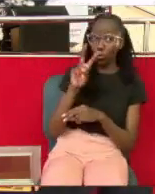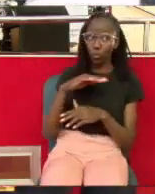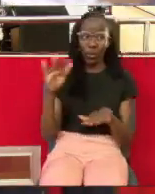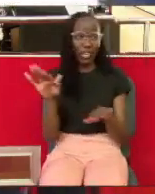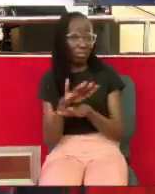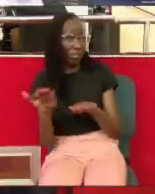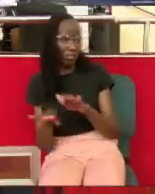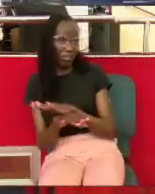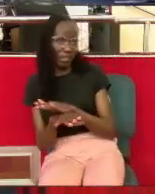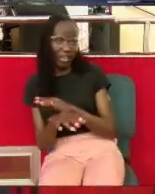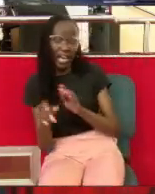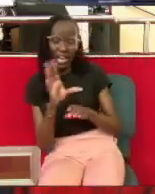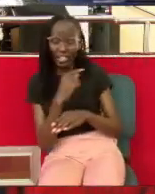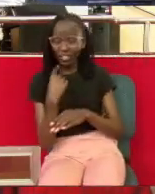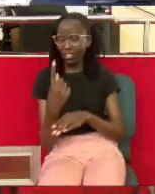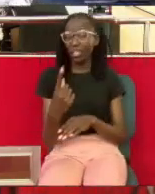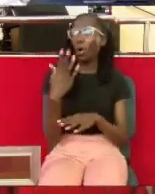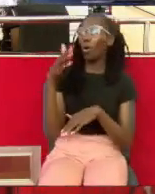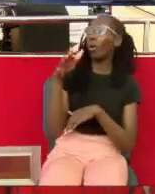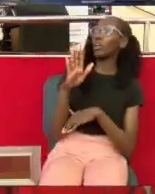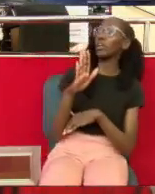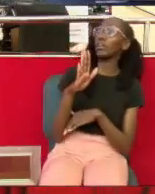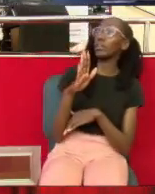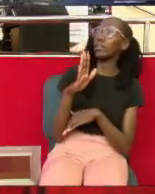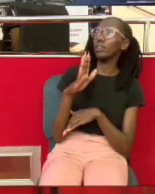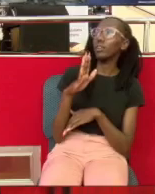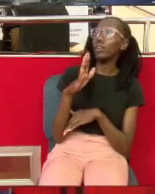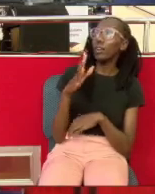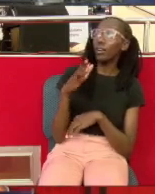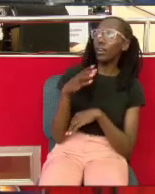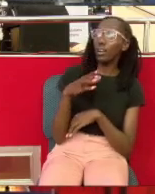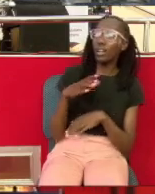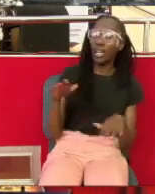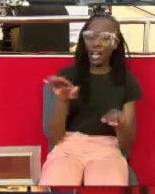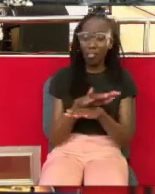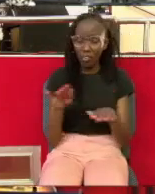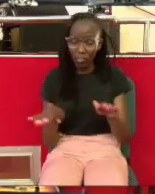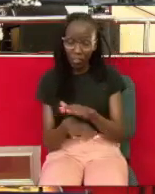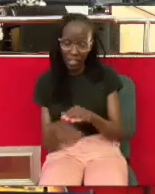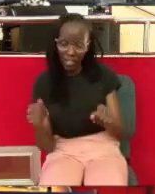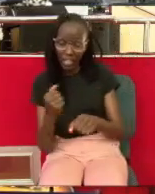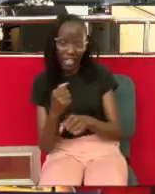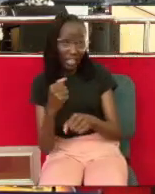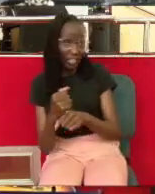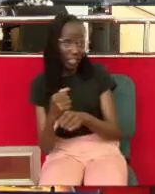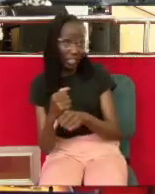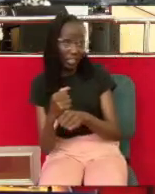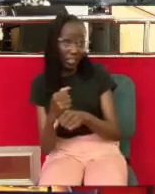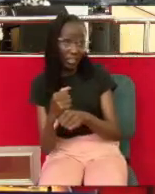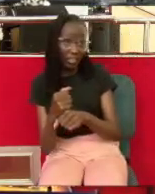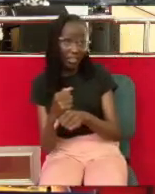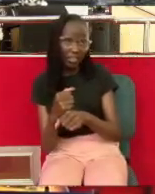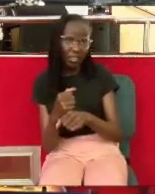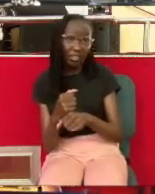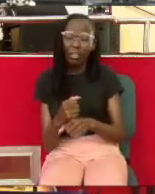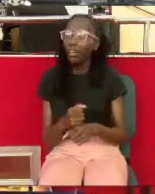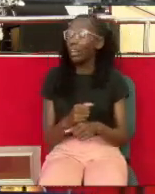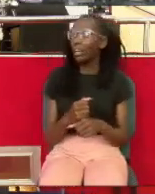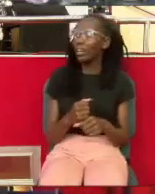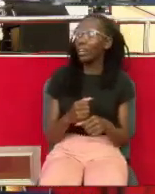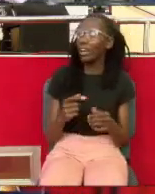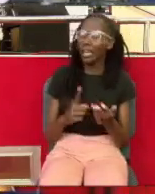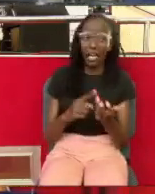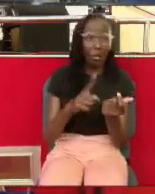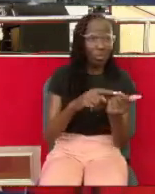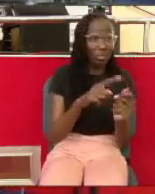kila kitu. And say like Paul. Na useme kama Paulo. When I count everything as dung. Kama kila kitu kimefanyika. I count everything as dung. Kama